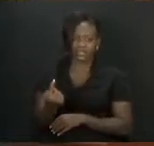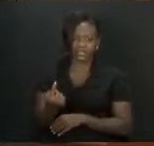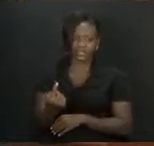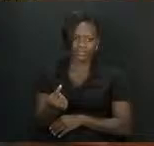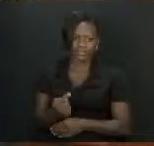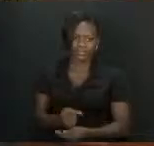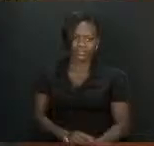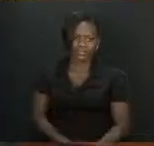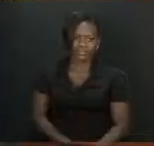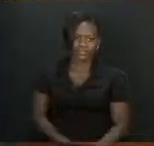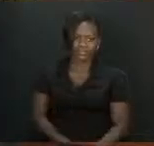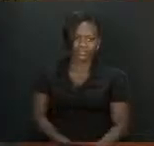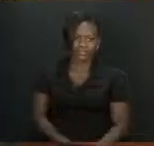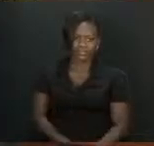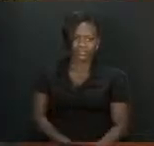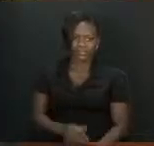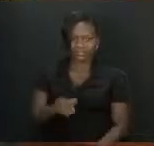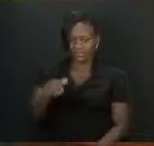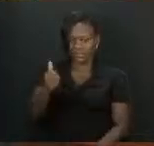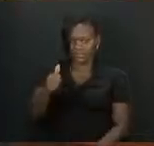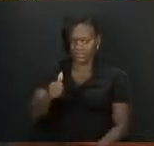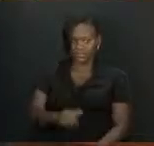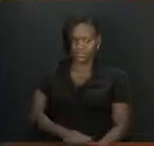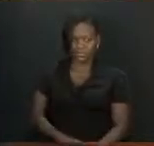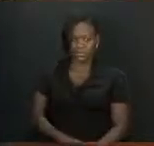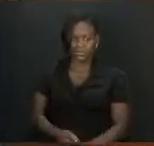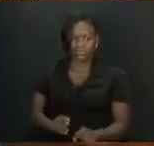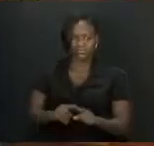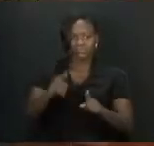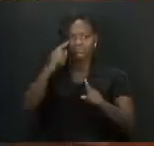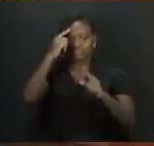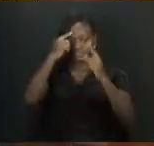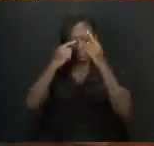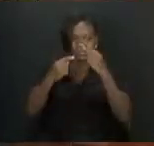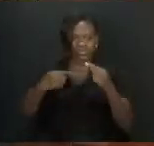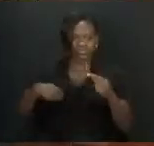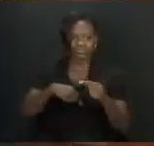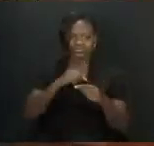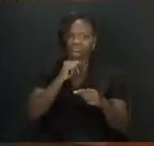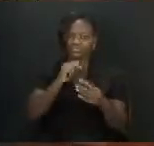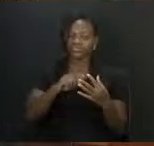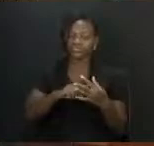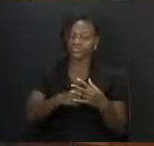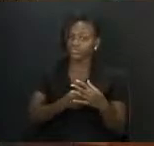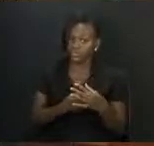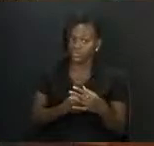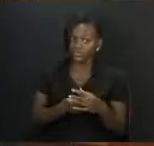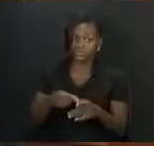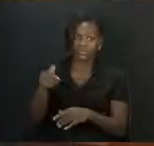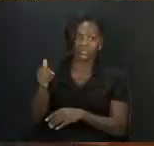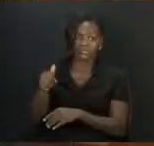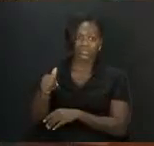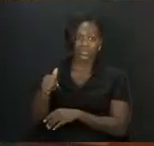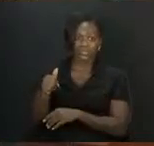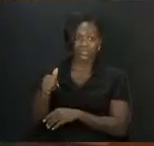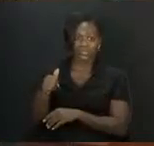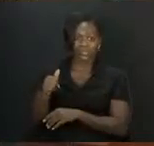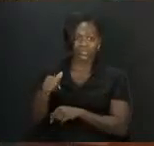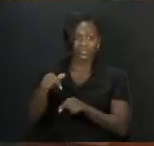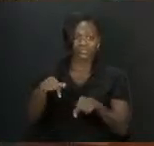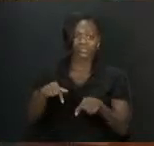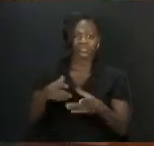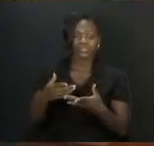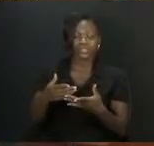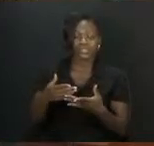The Minister was here by 10 a.m. But because the House did not start proceedings by 10 a.m., and today too is